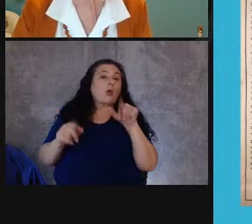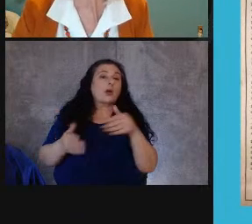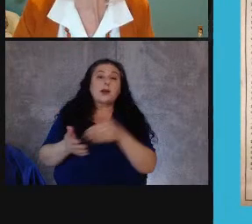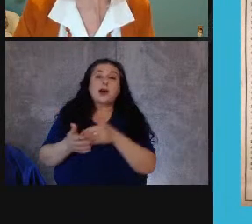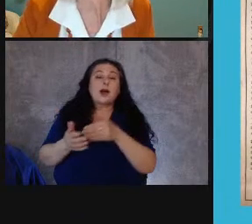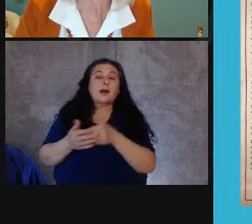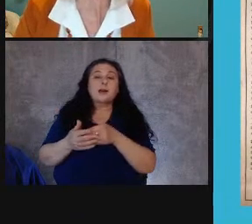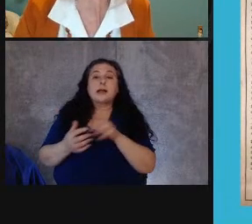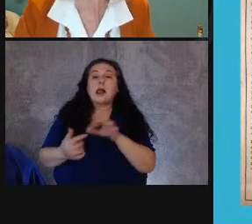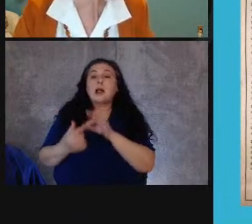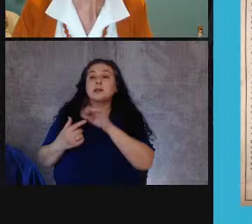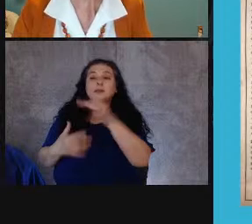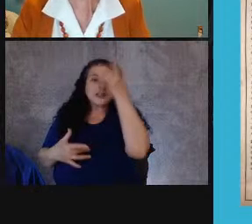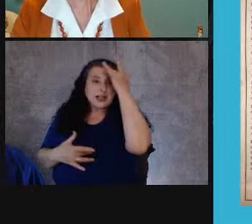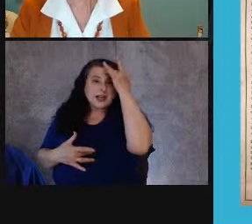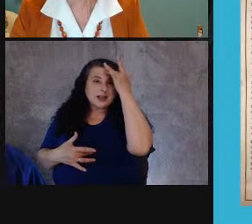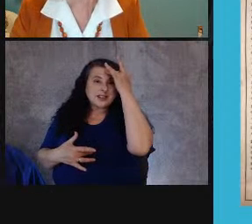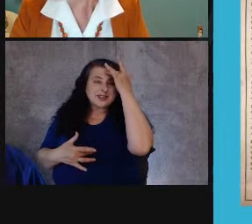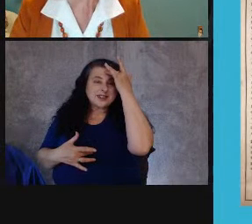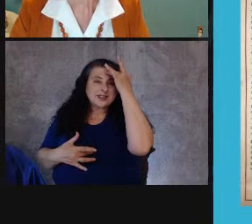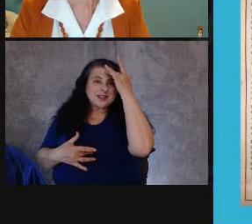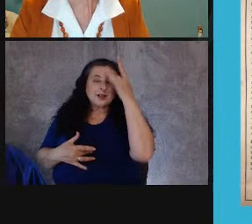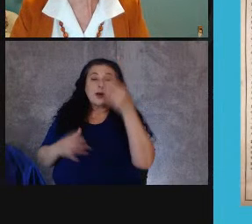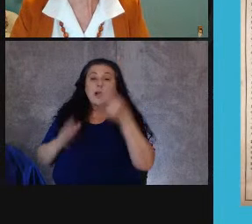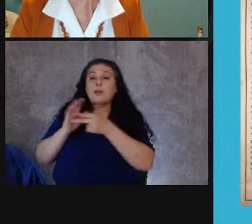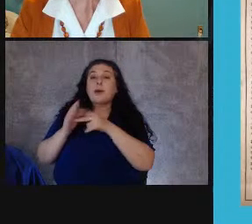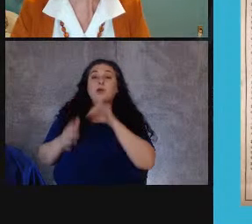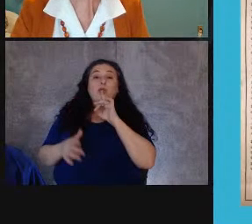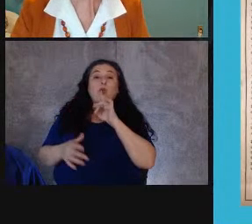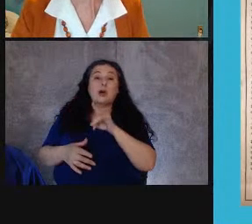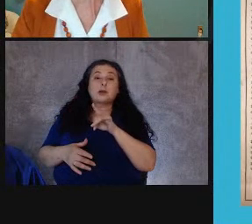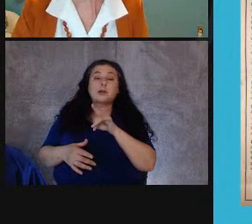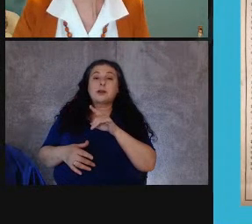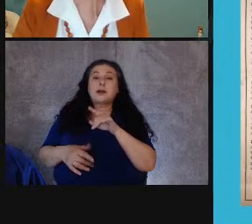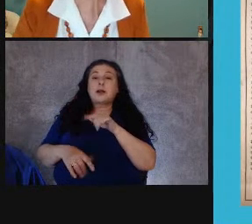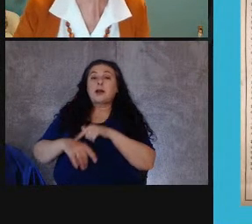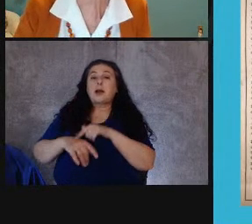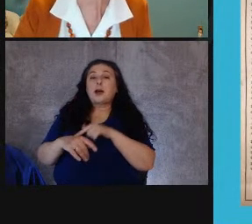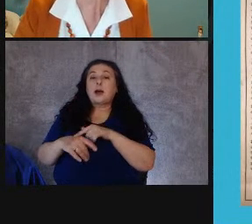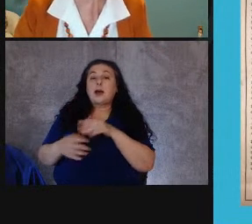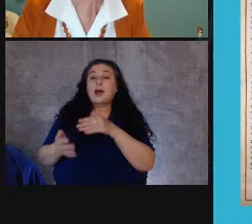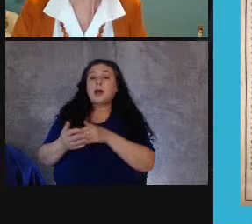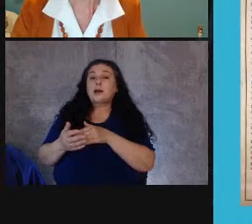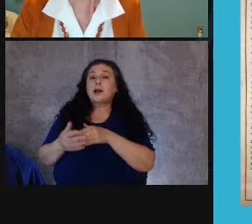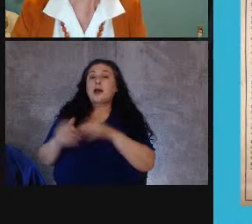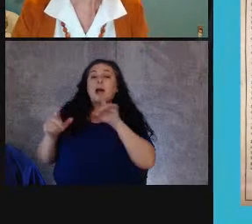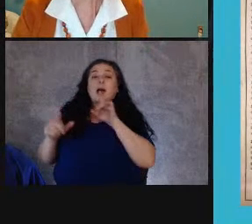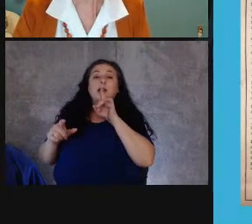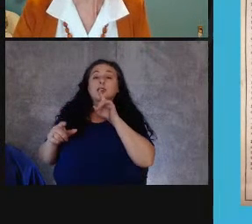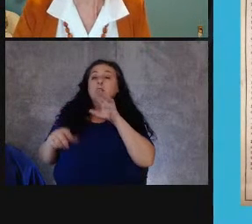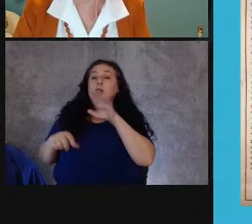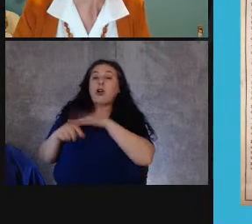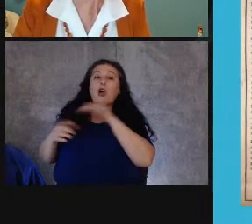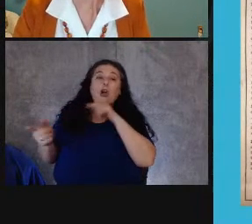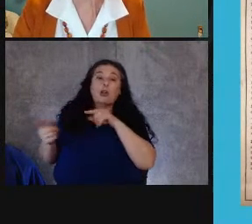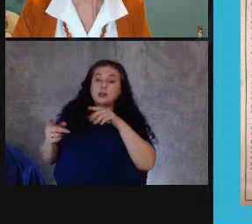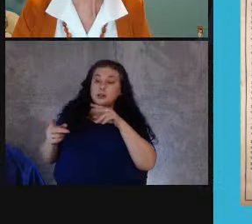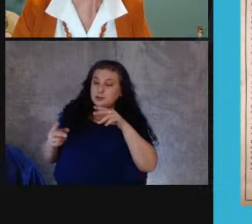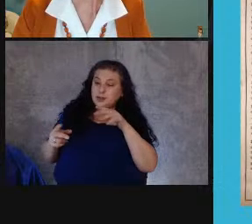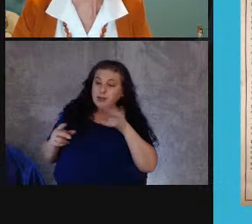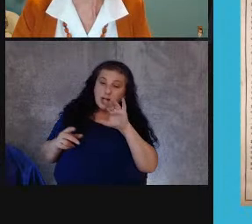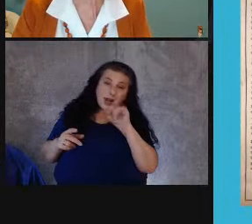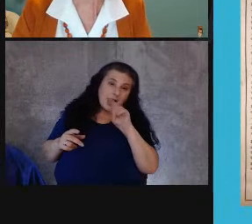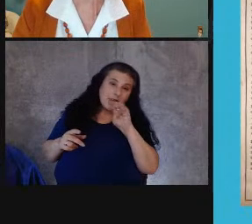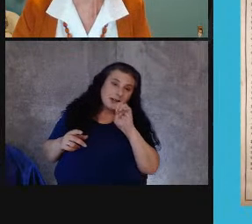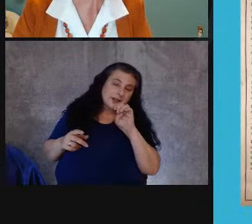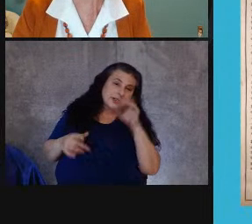doctors unless their children were sick. So what that meant was that by the time a doctor was actually called into a case,